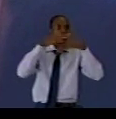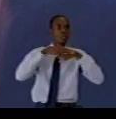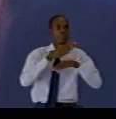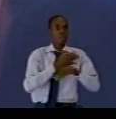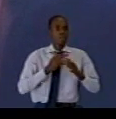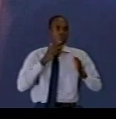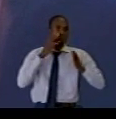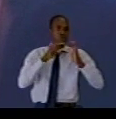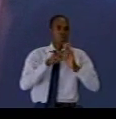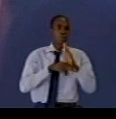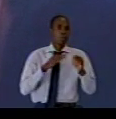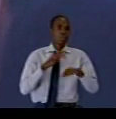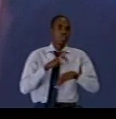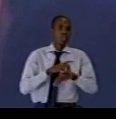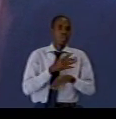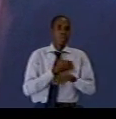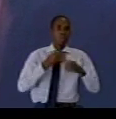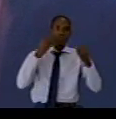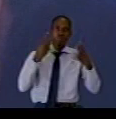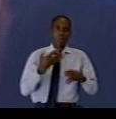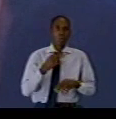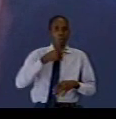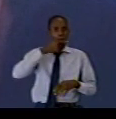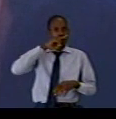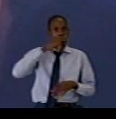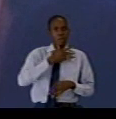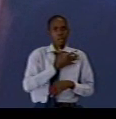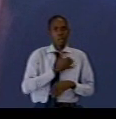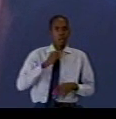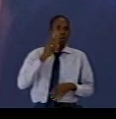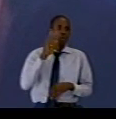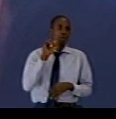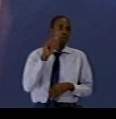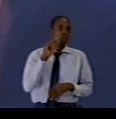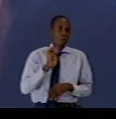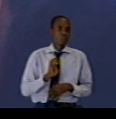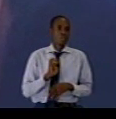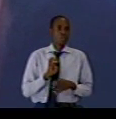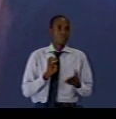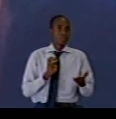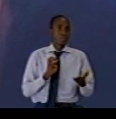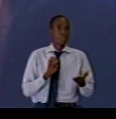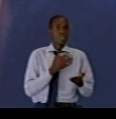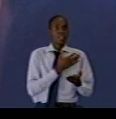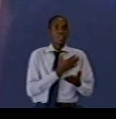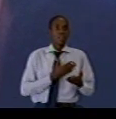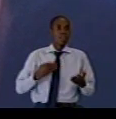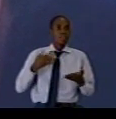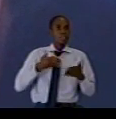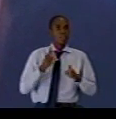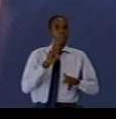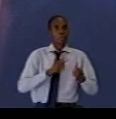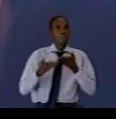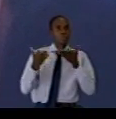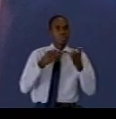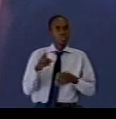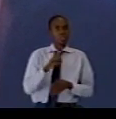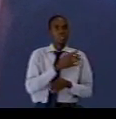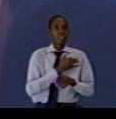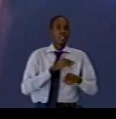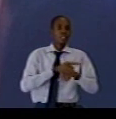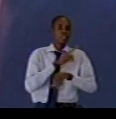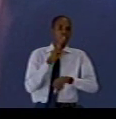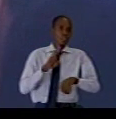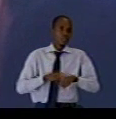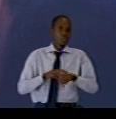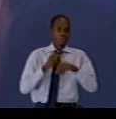earth, and plenty of corn and wine. Let people serve thee, and nations bow down to thee. Be